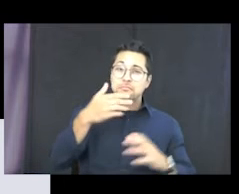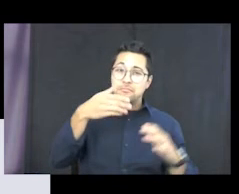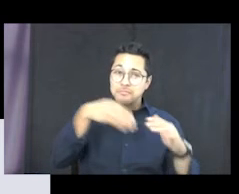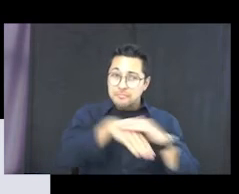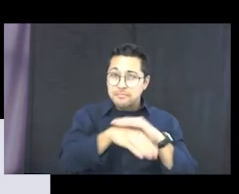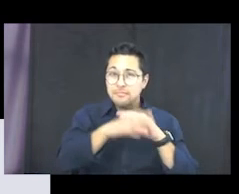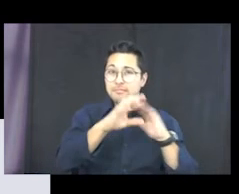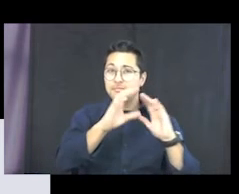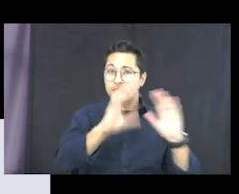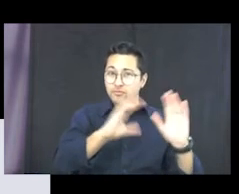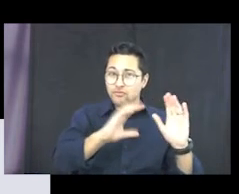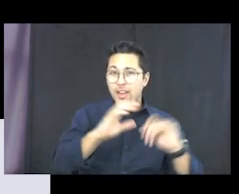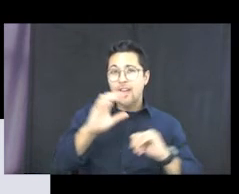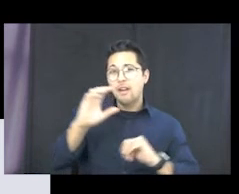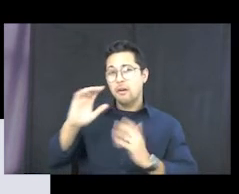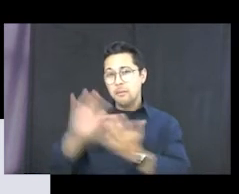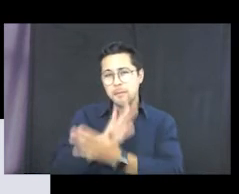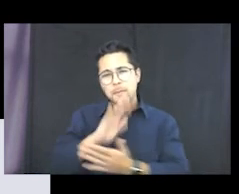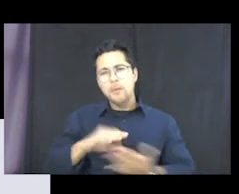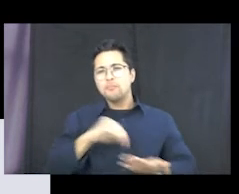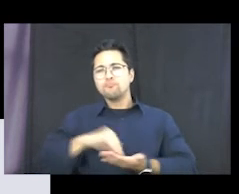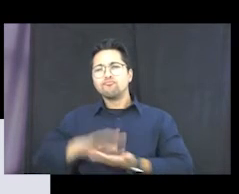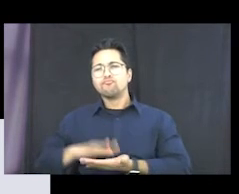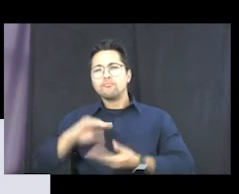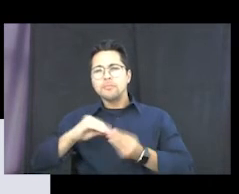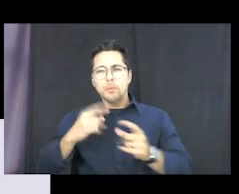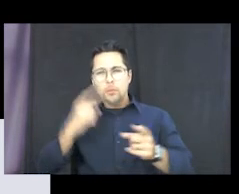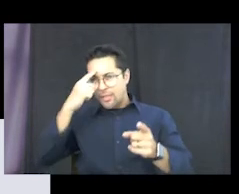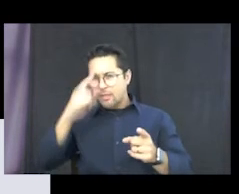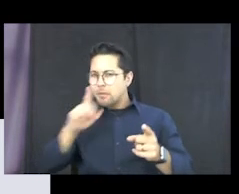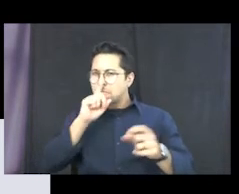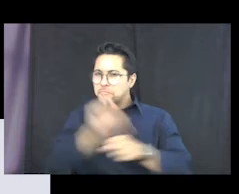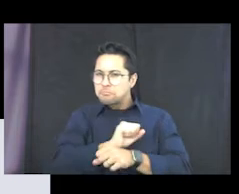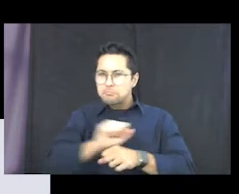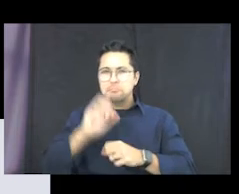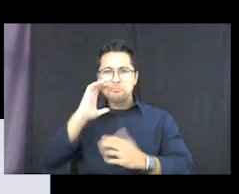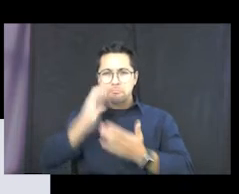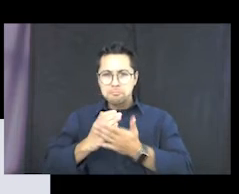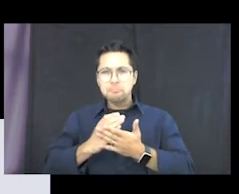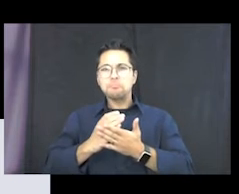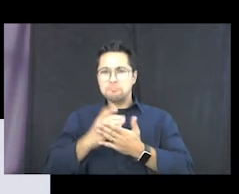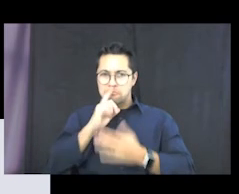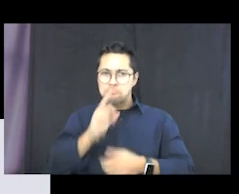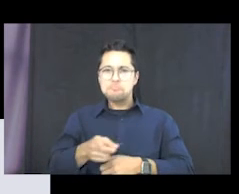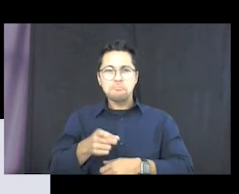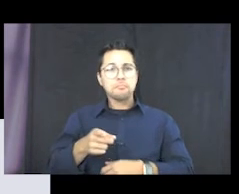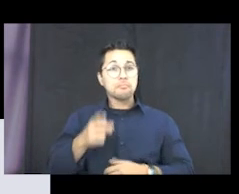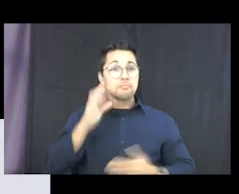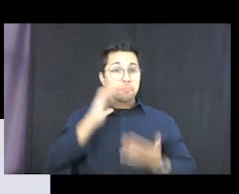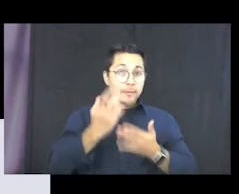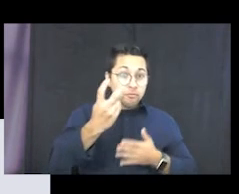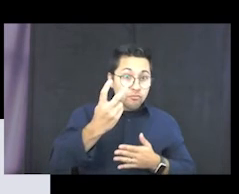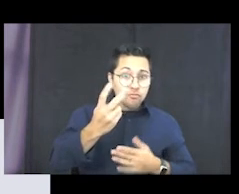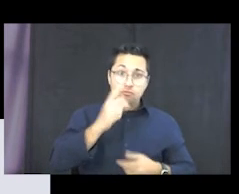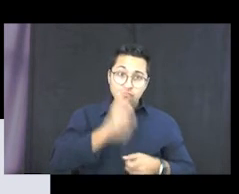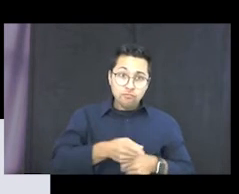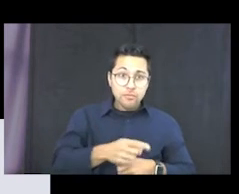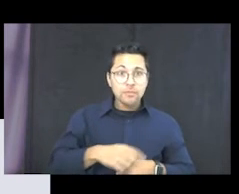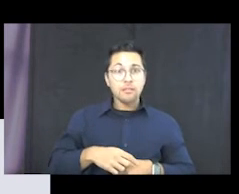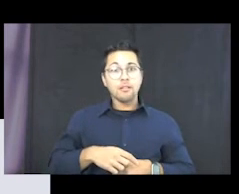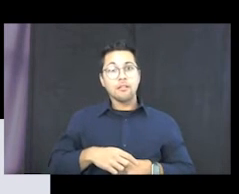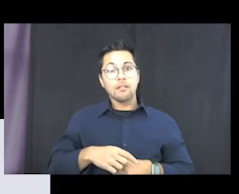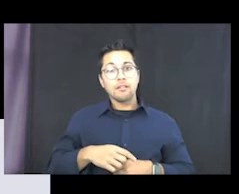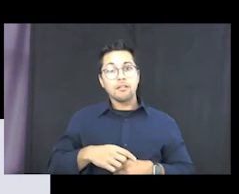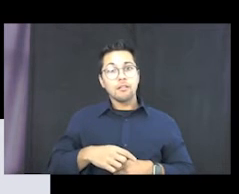paper, write down the number that you think the real image is. So if you think it's image 2 is the real image,